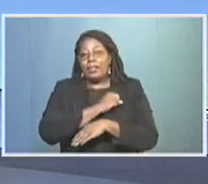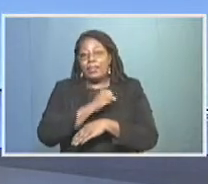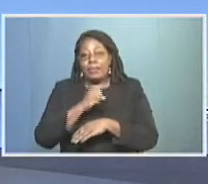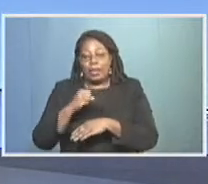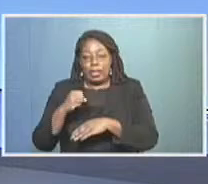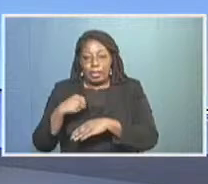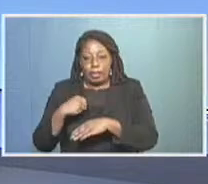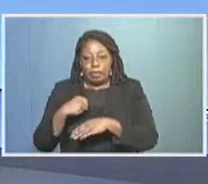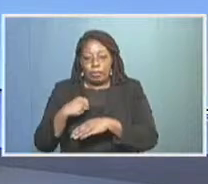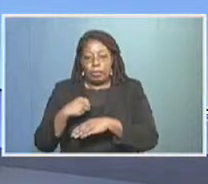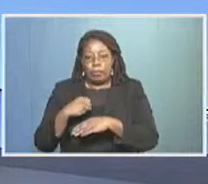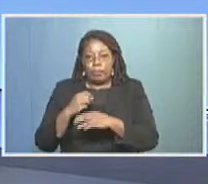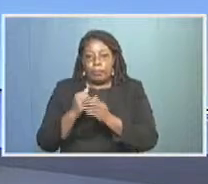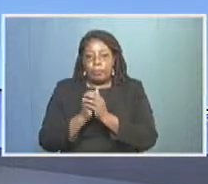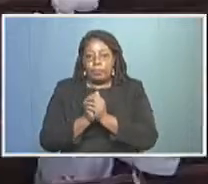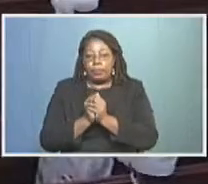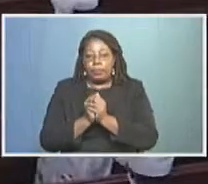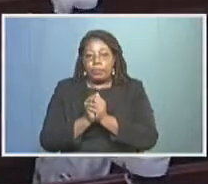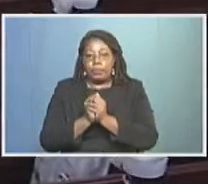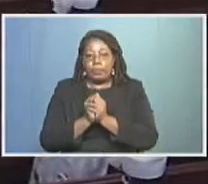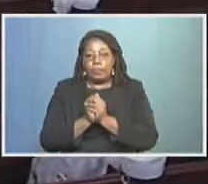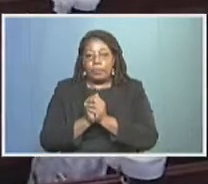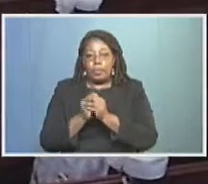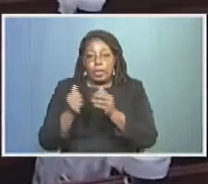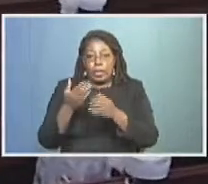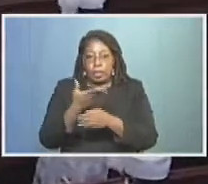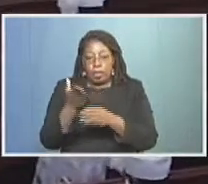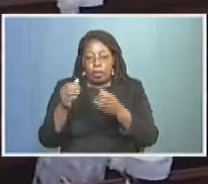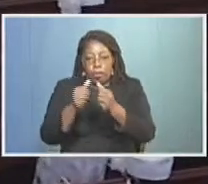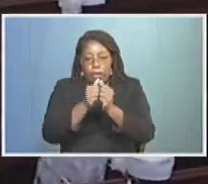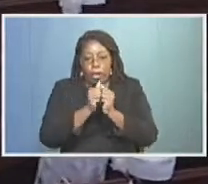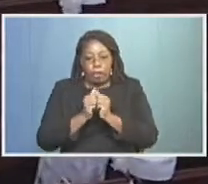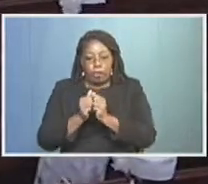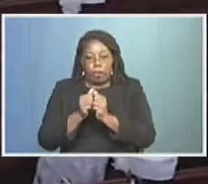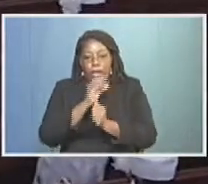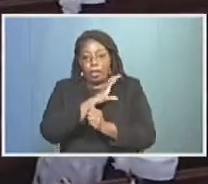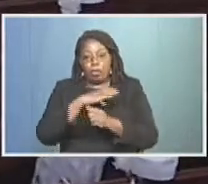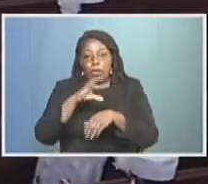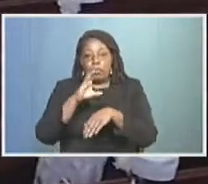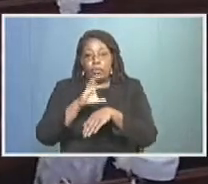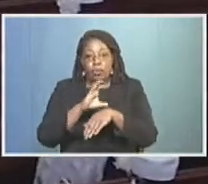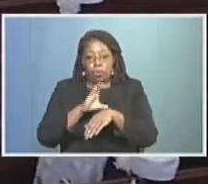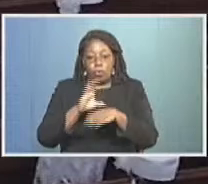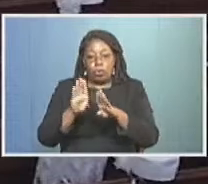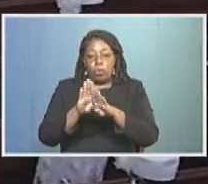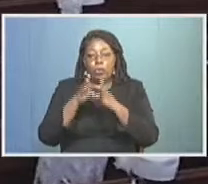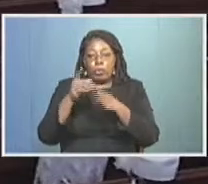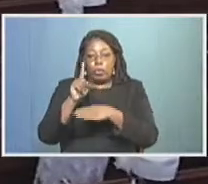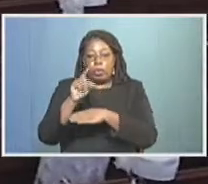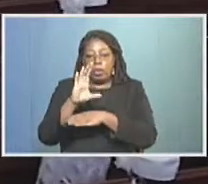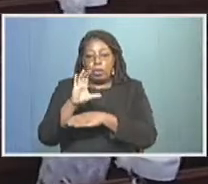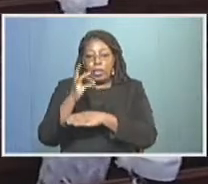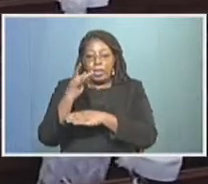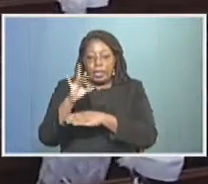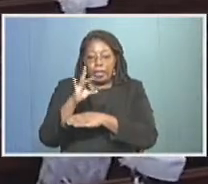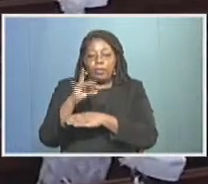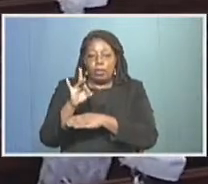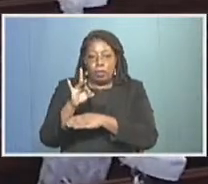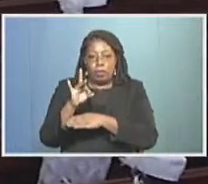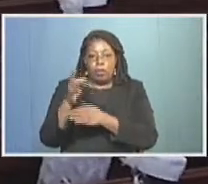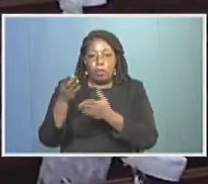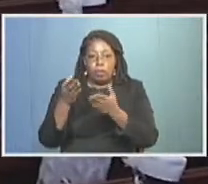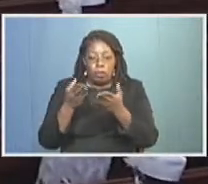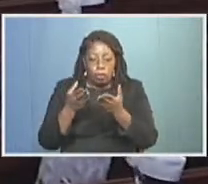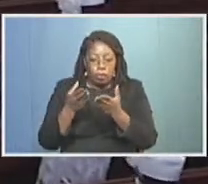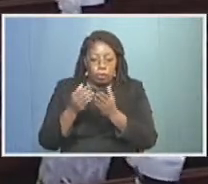reports from Christchurch Cathedral. Parishioners gathering at Christchurch Cathedral last night for the opening of the 118th session of the Synod